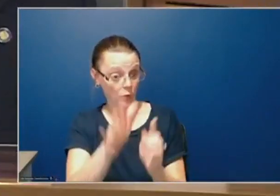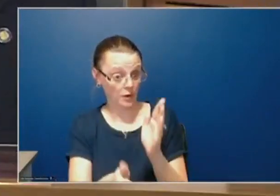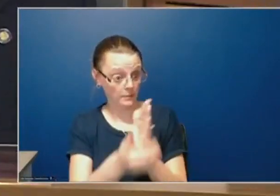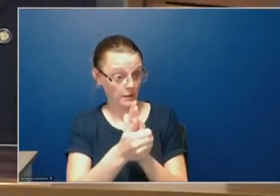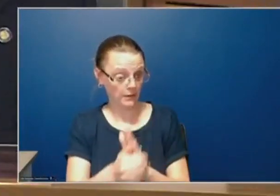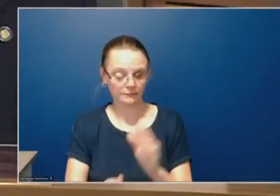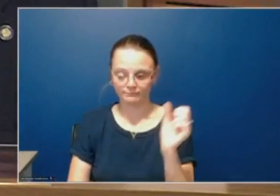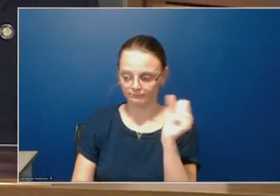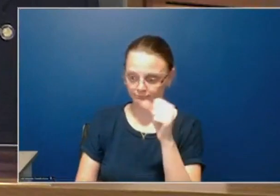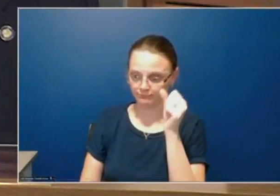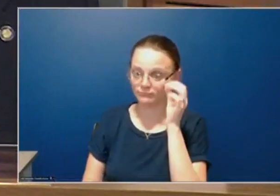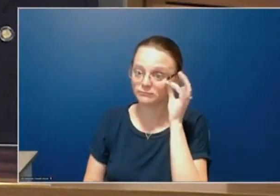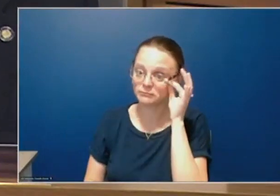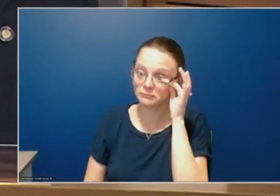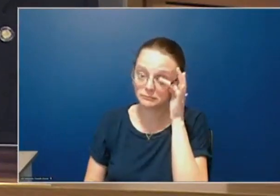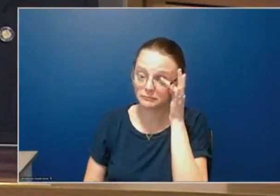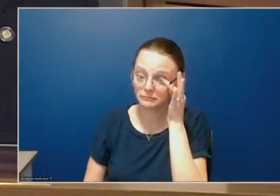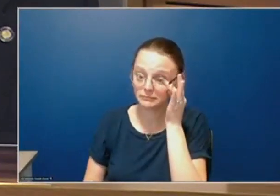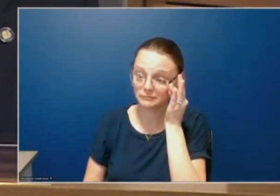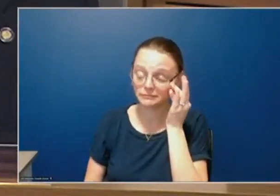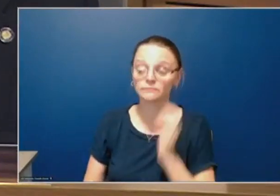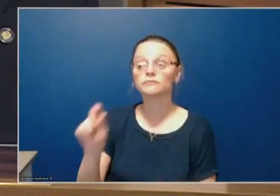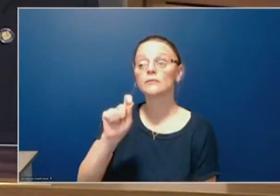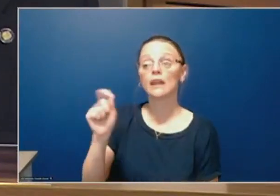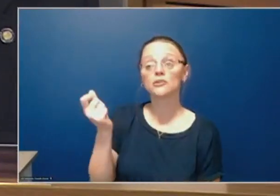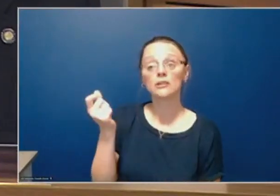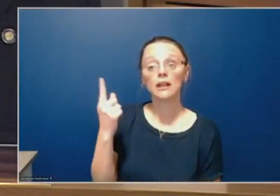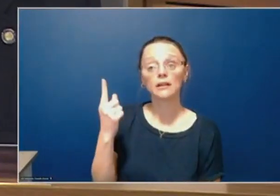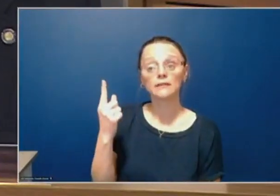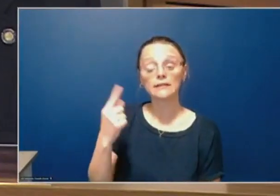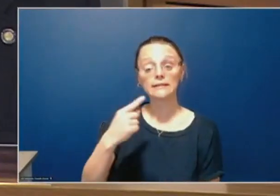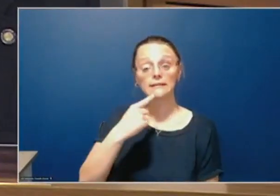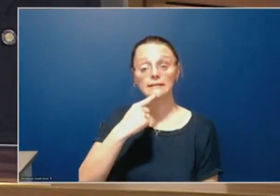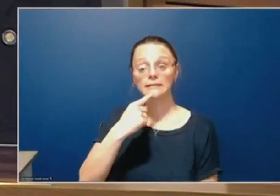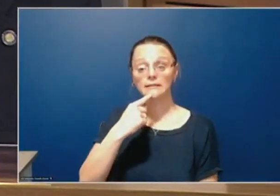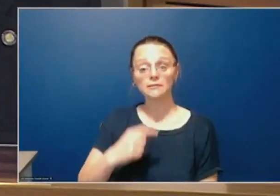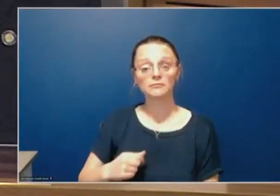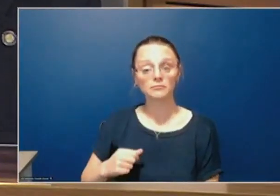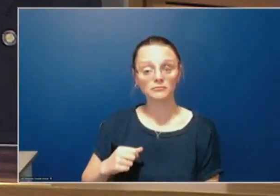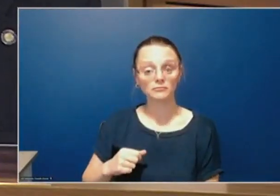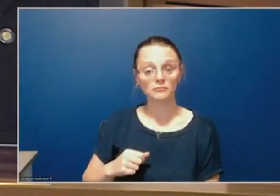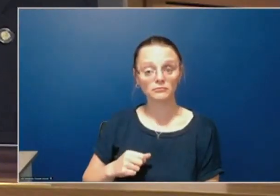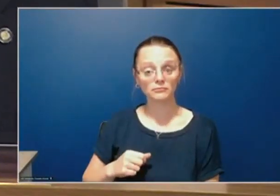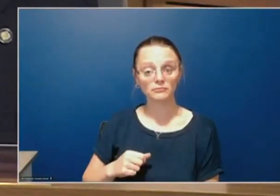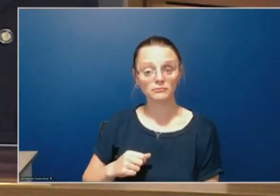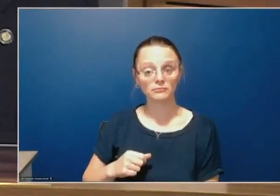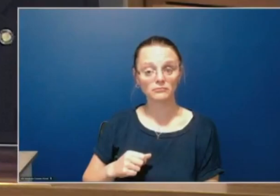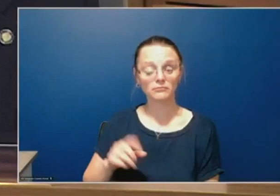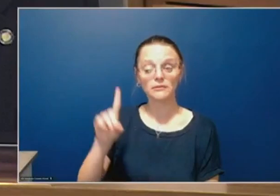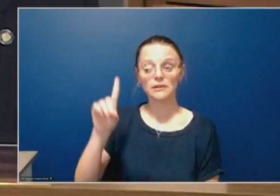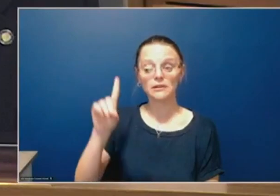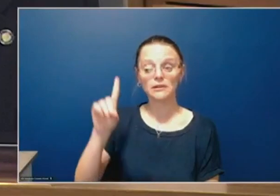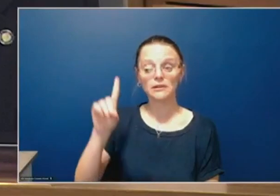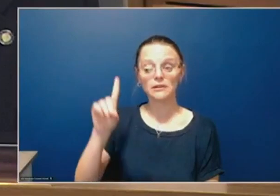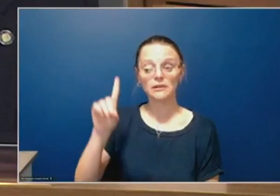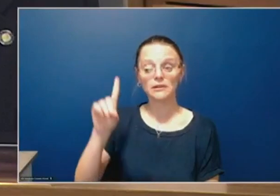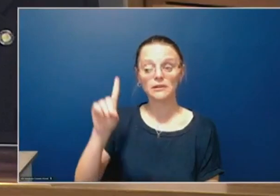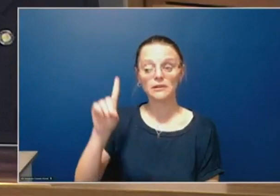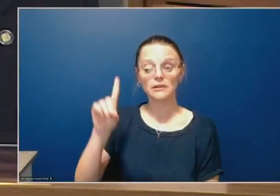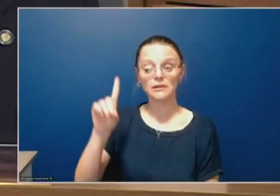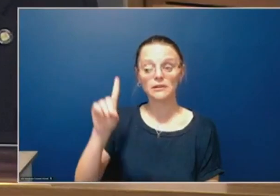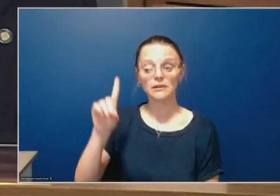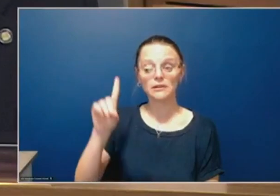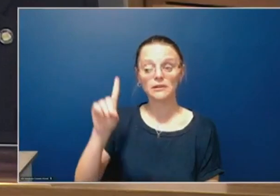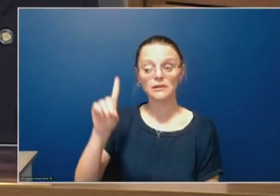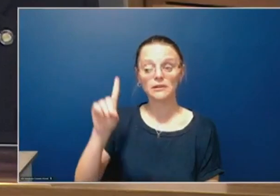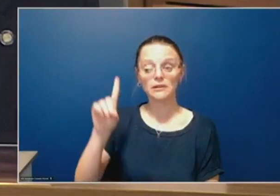you. The -11 basically treats detransition treatments the same and puts them on equal footing